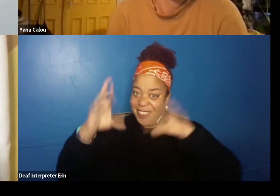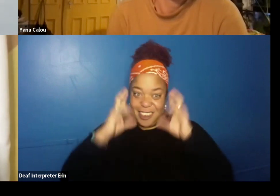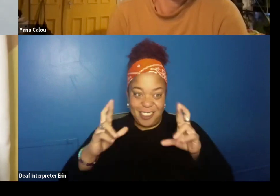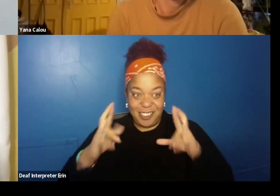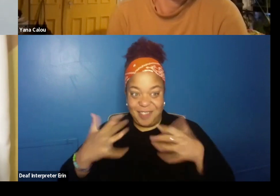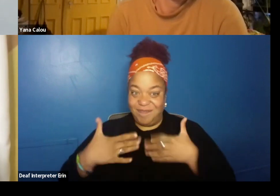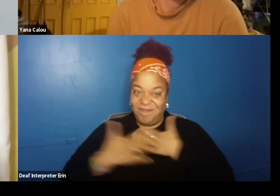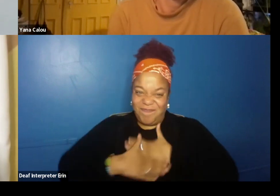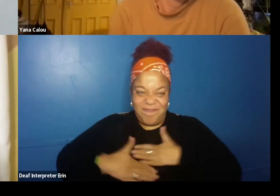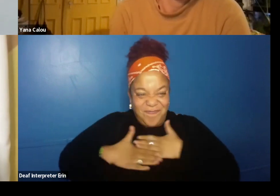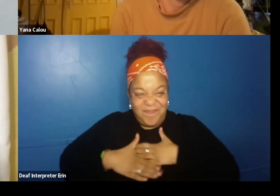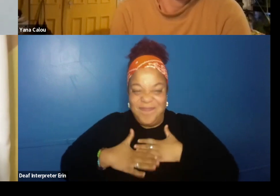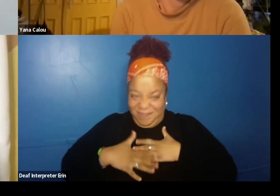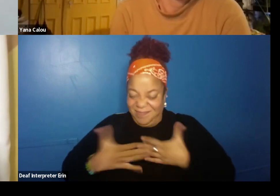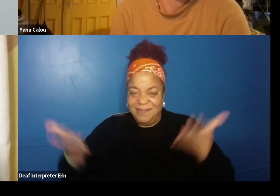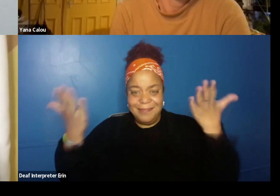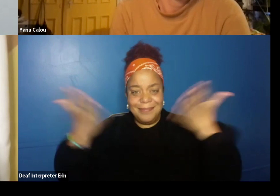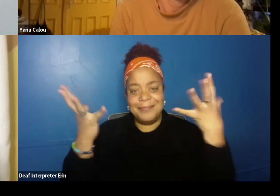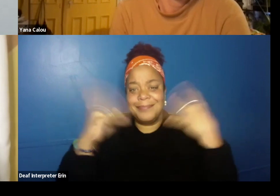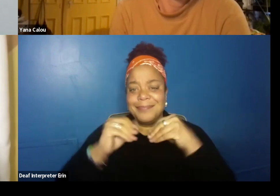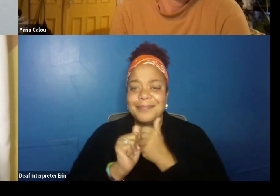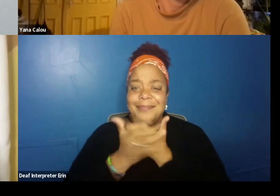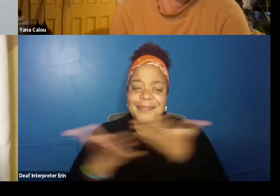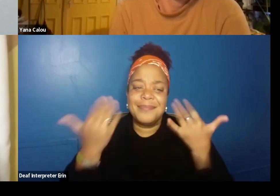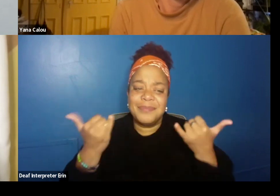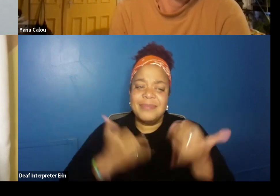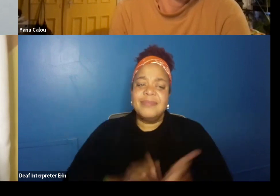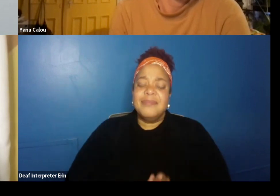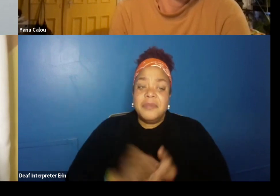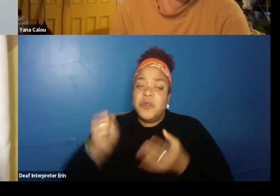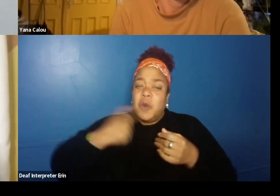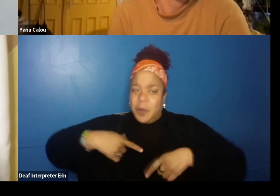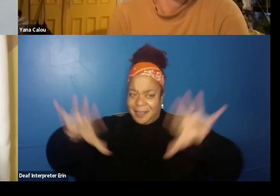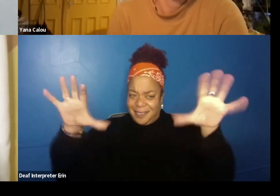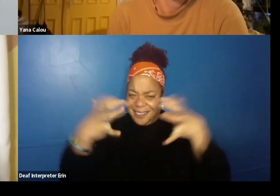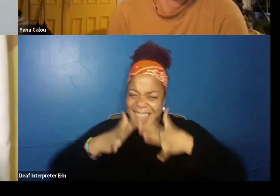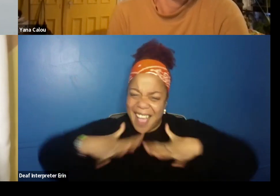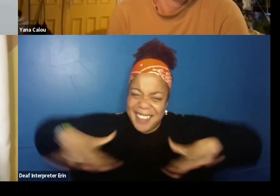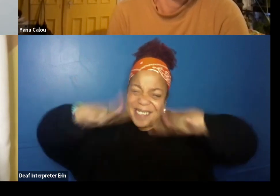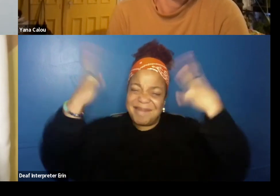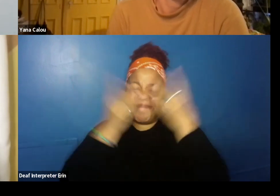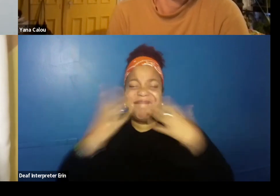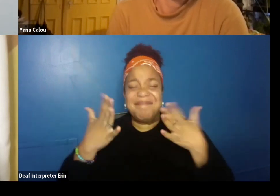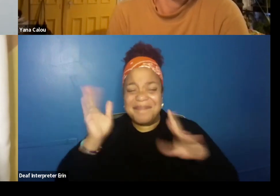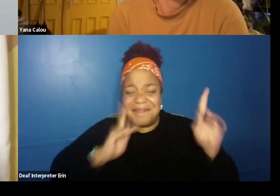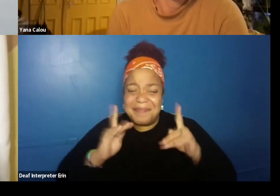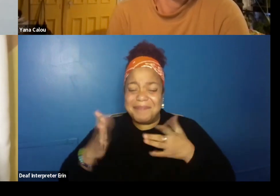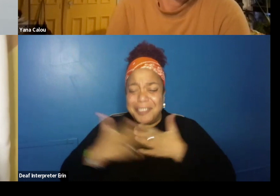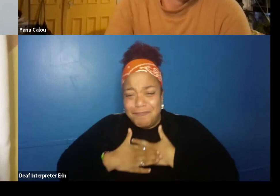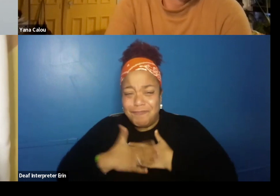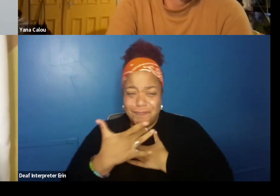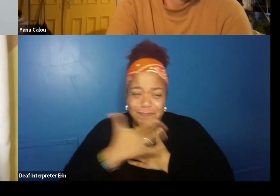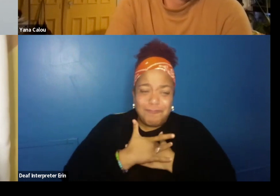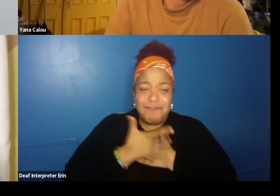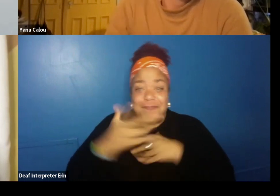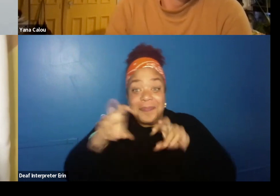conversation with this group of beautiful hearts and brilliant minds. both our panelists and all of you tuning